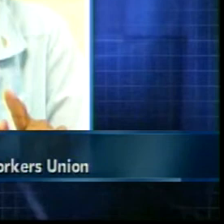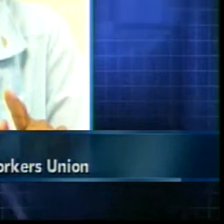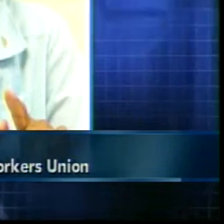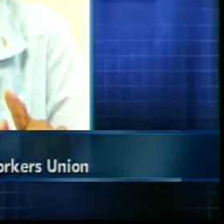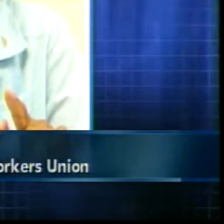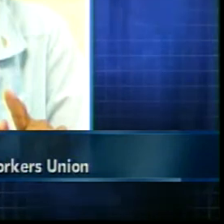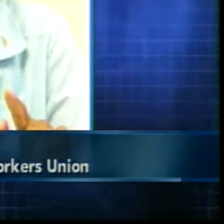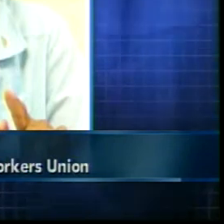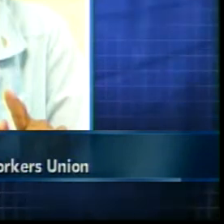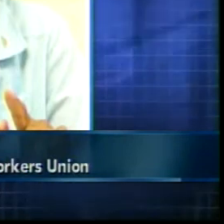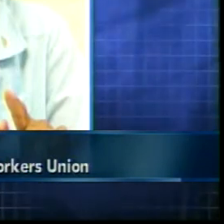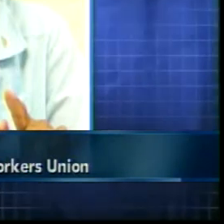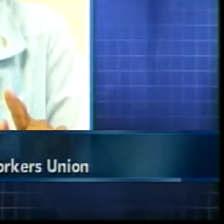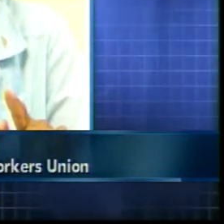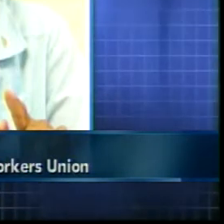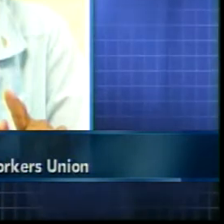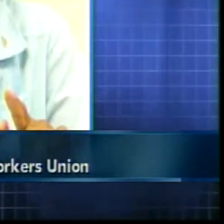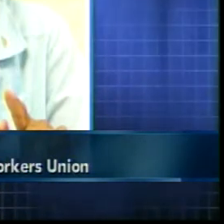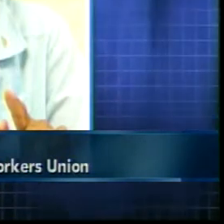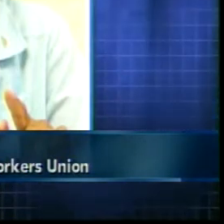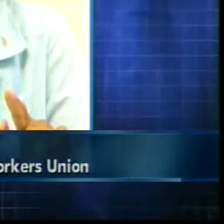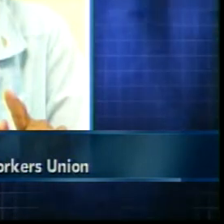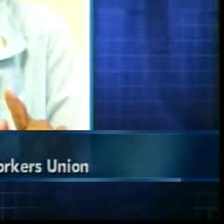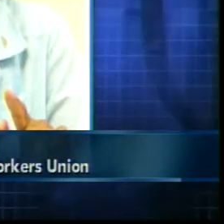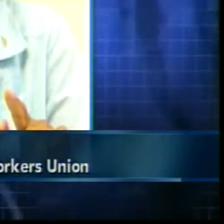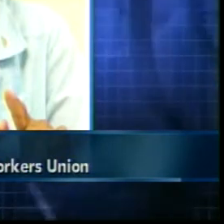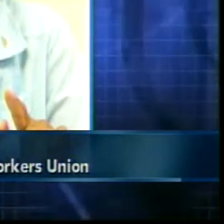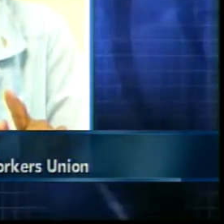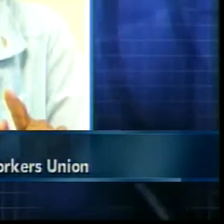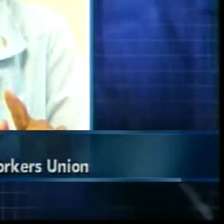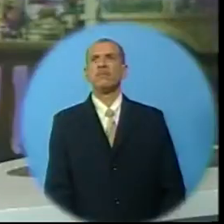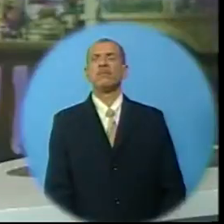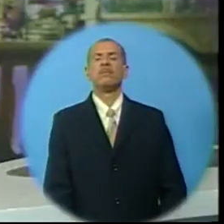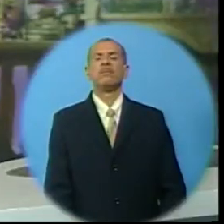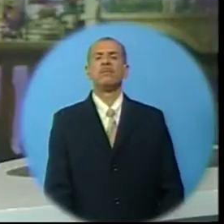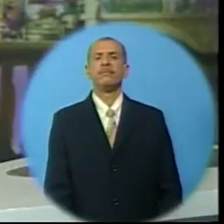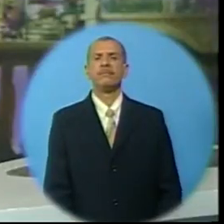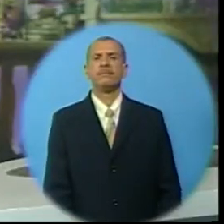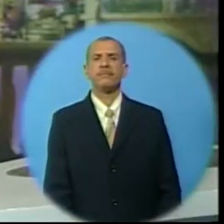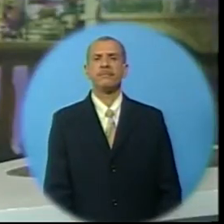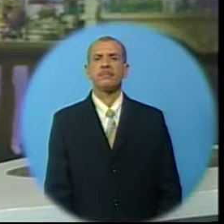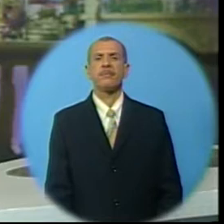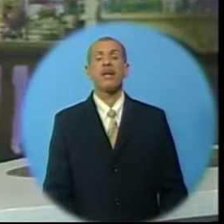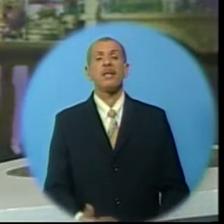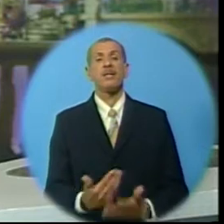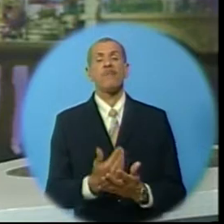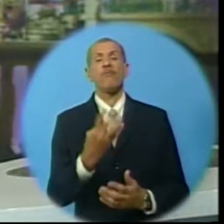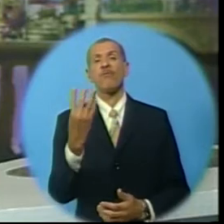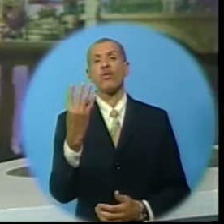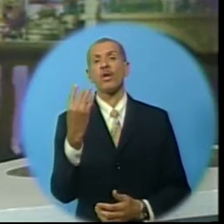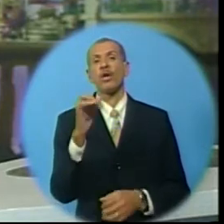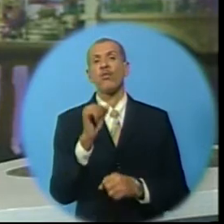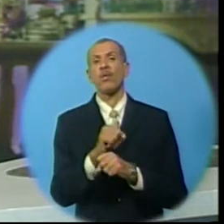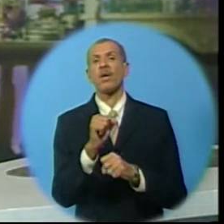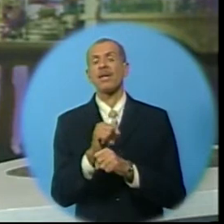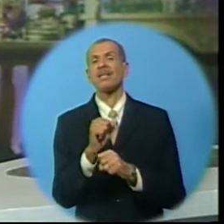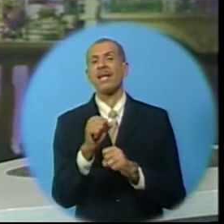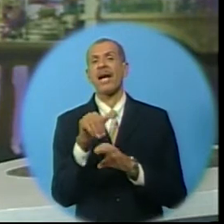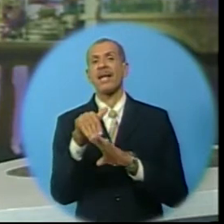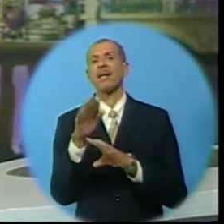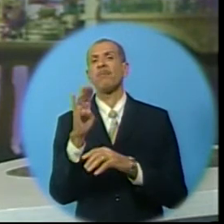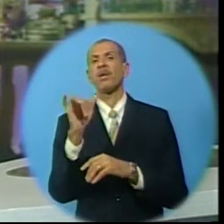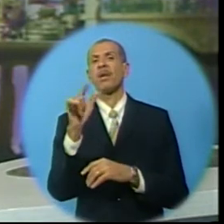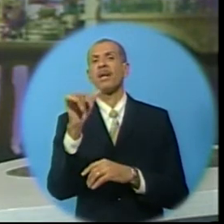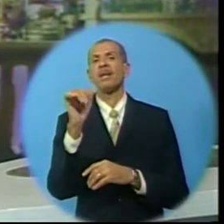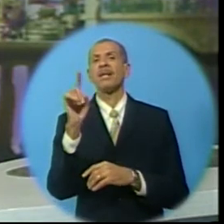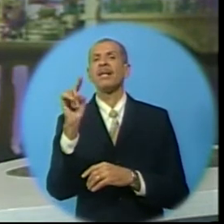People should be begging support. People should be offering support, because it can happen to you tomorrow. Well, some 14 workers at a building at the Harbour